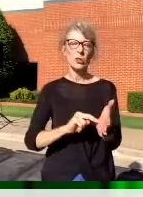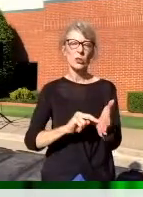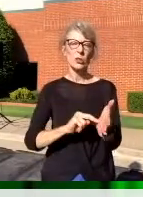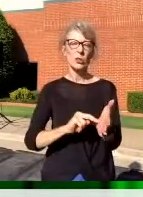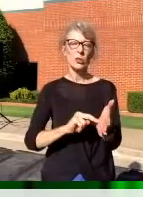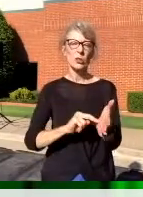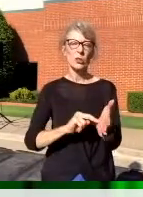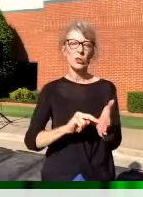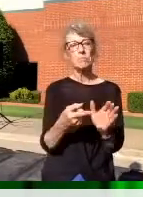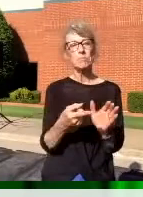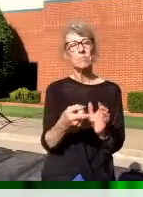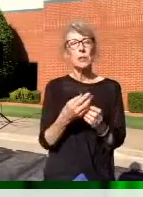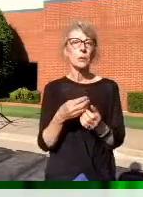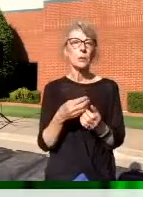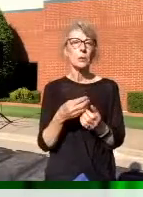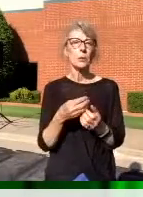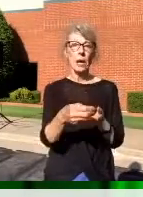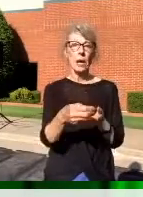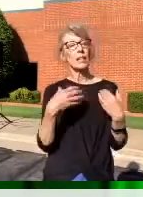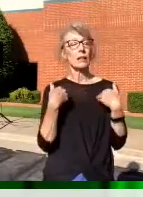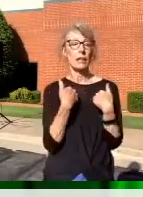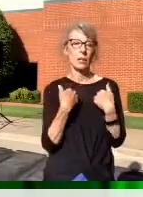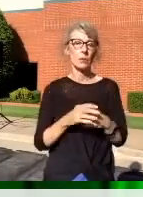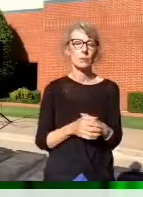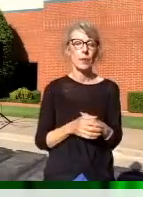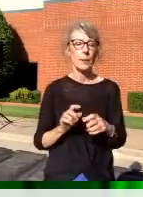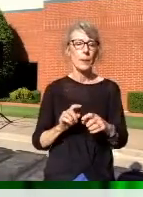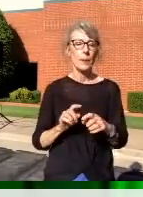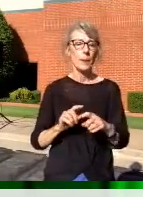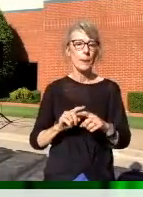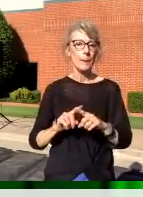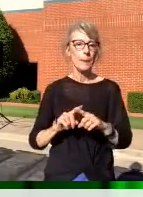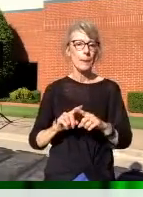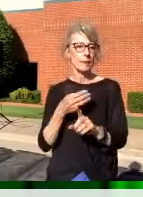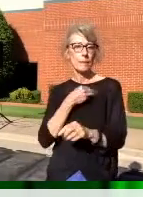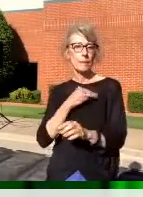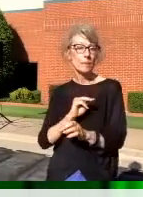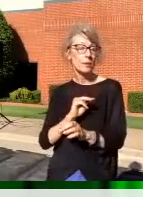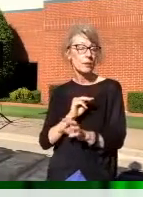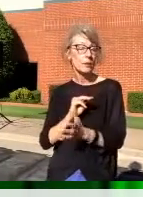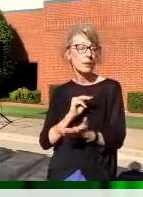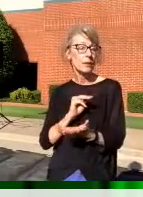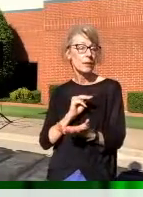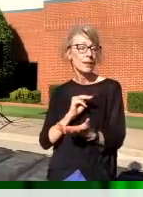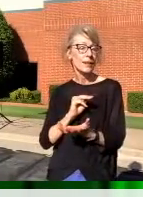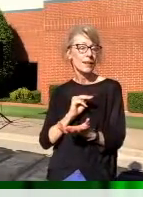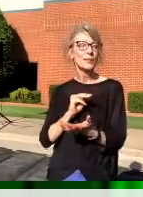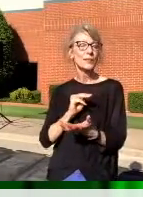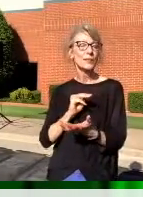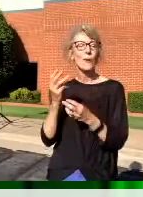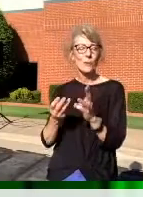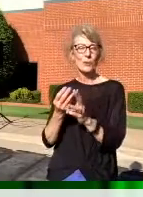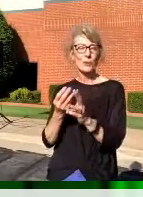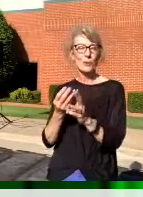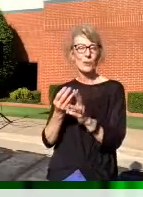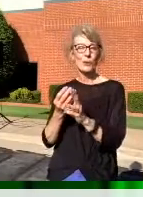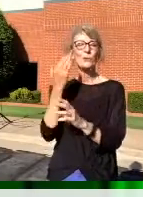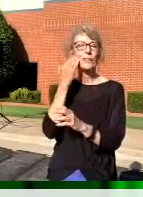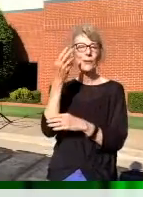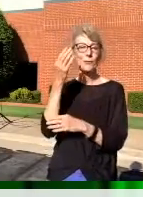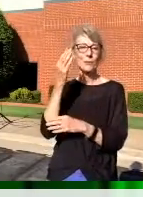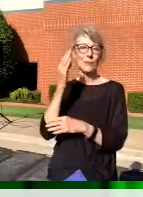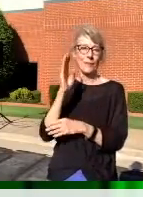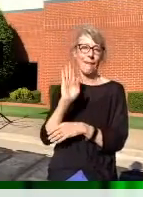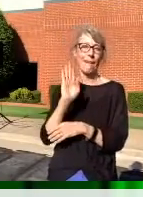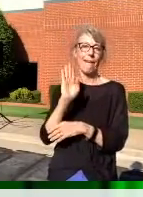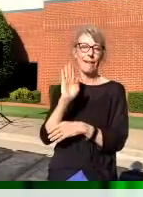into a marketplace. But the mission of the temple was to bring God to the world and the world to God. This is where